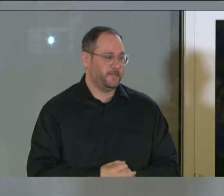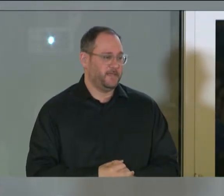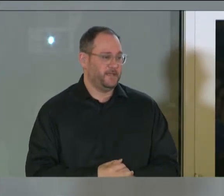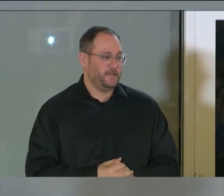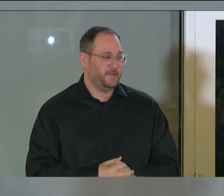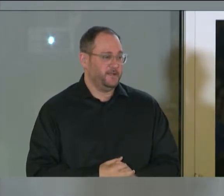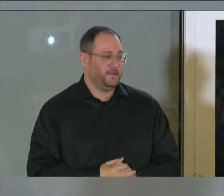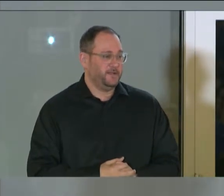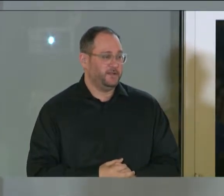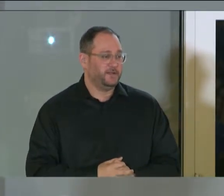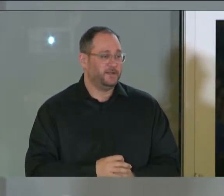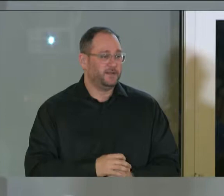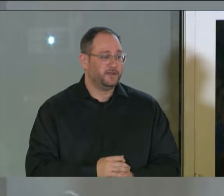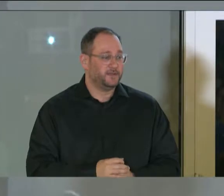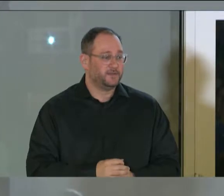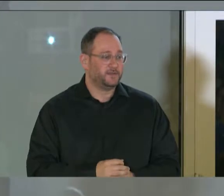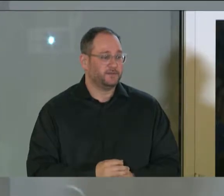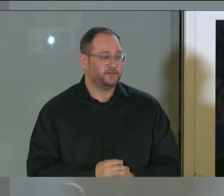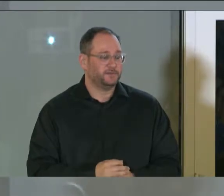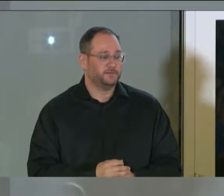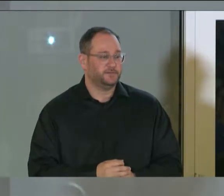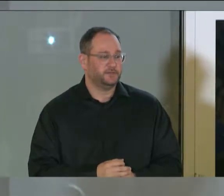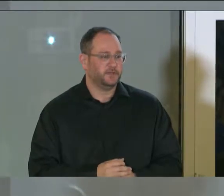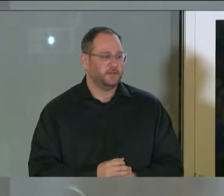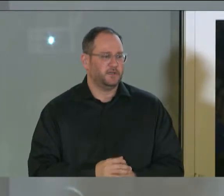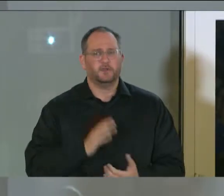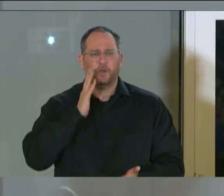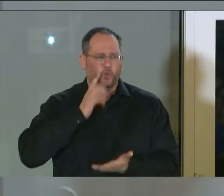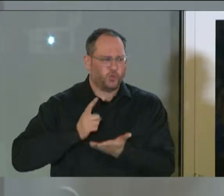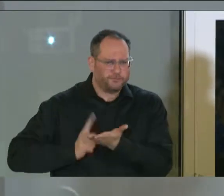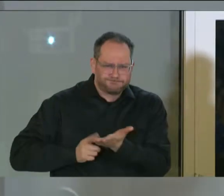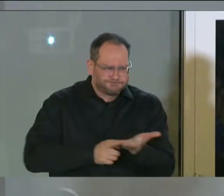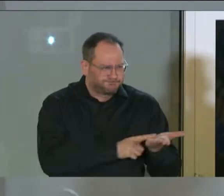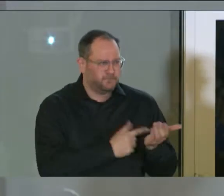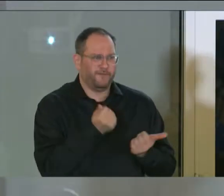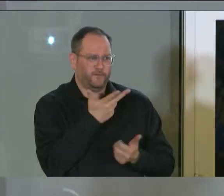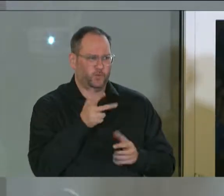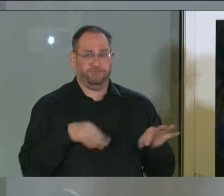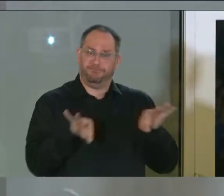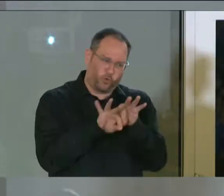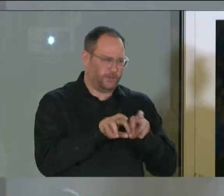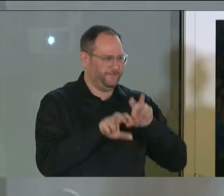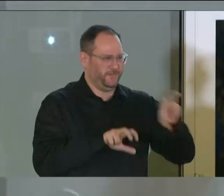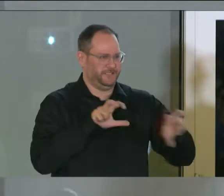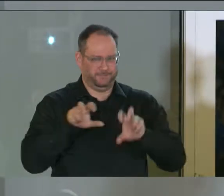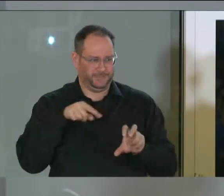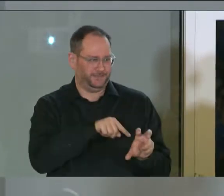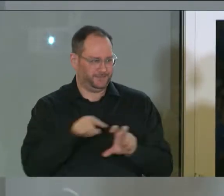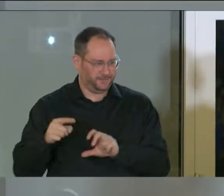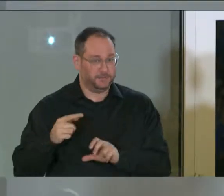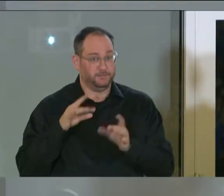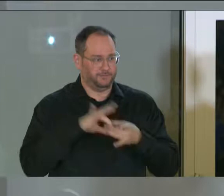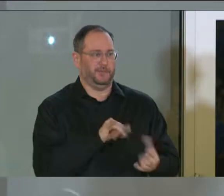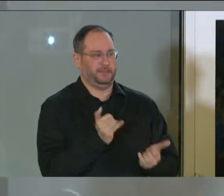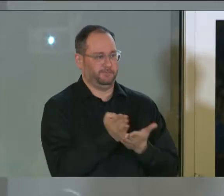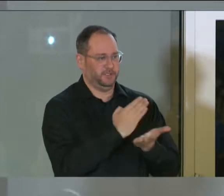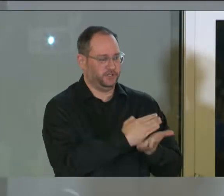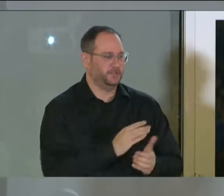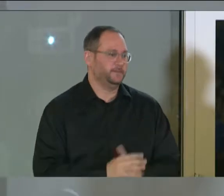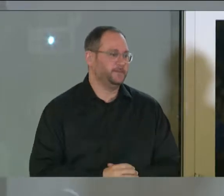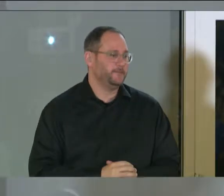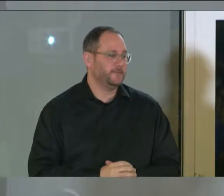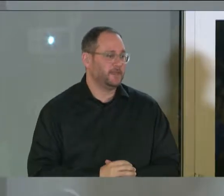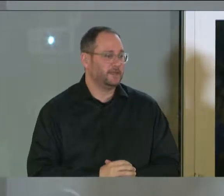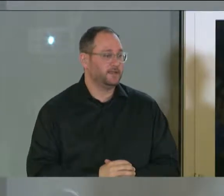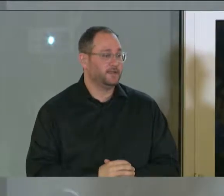our FY19 budget. I'm going to talk to you a little bit about our budget process, a little bit about how big our